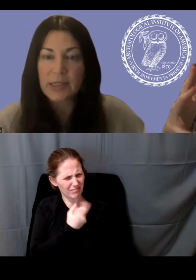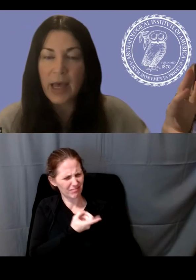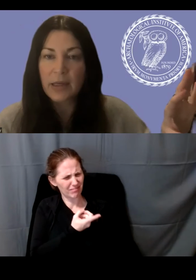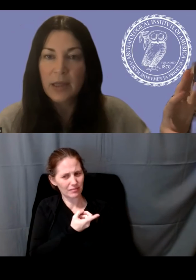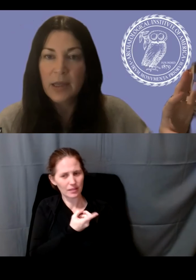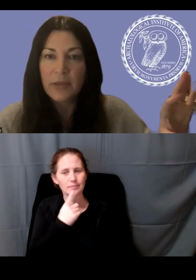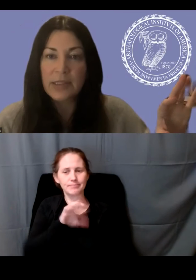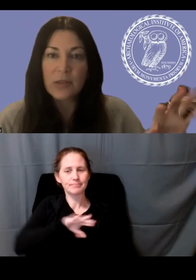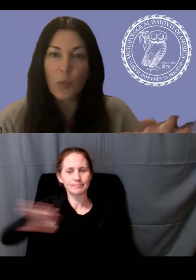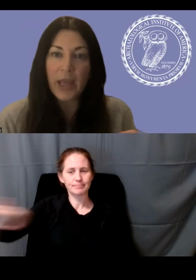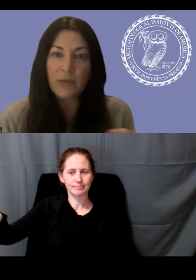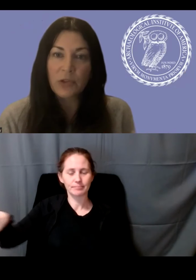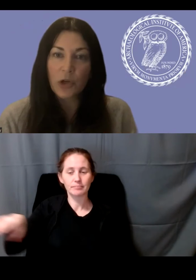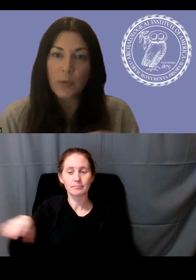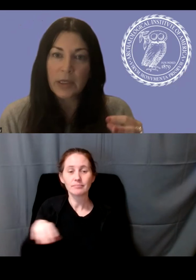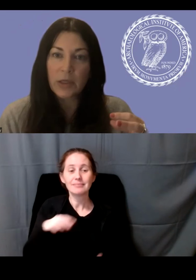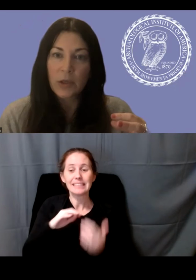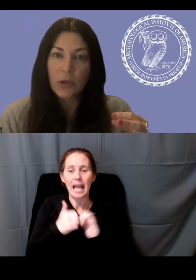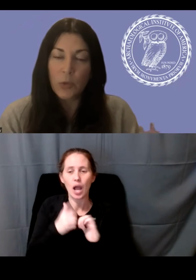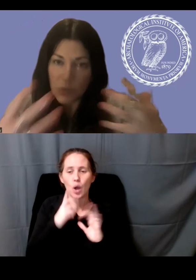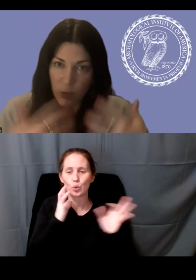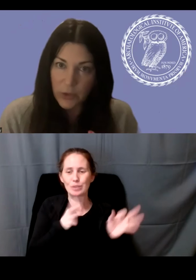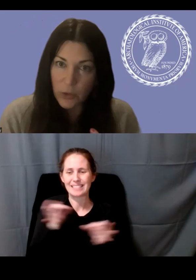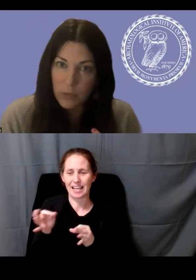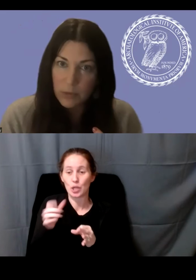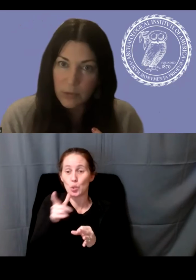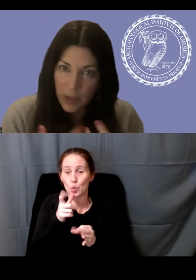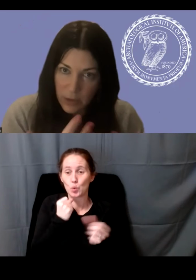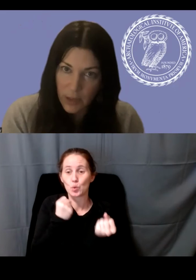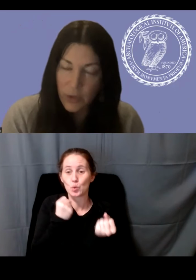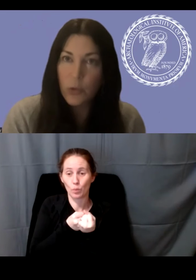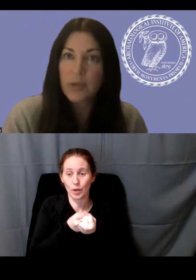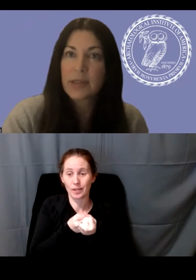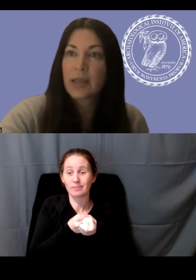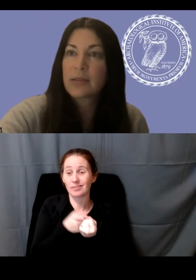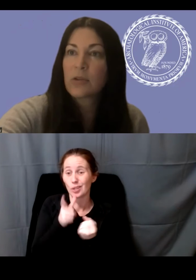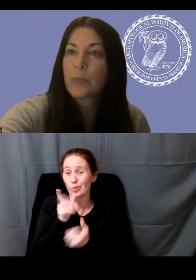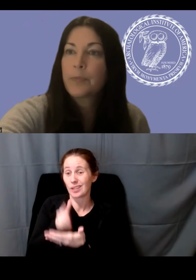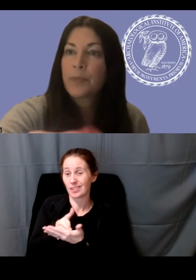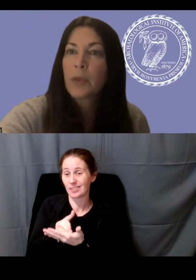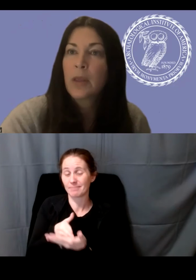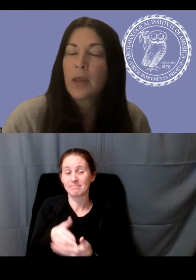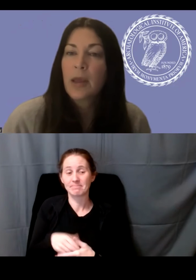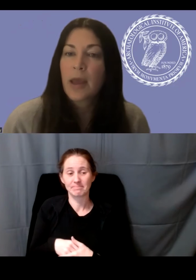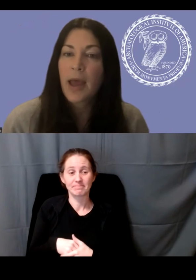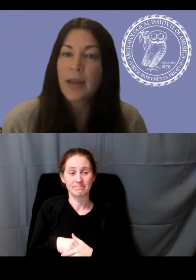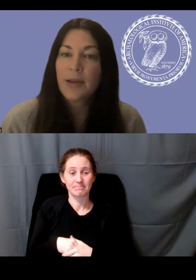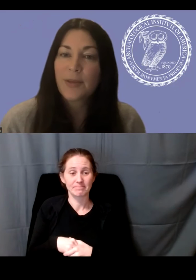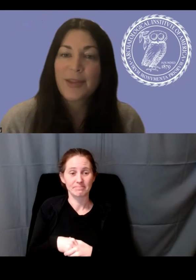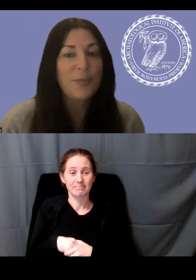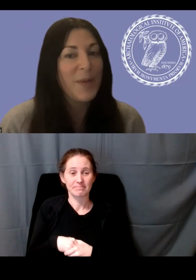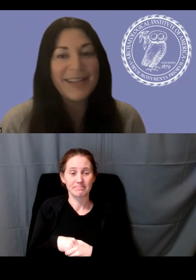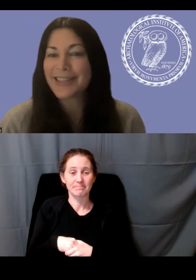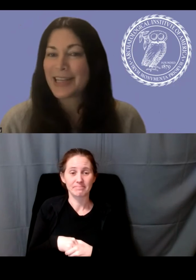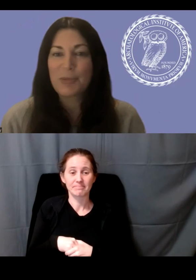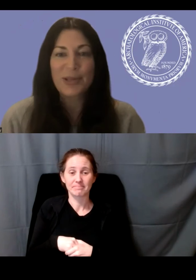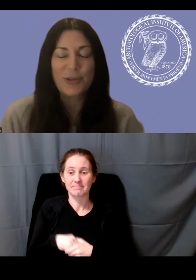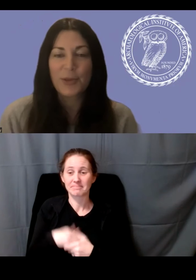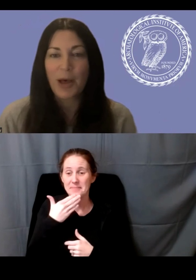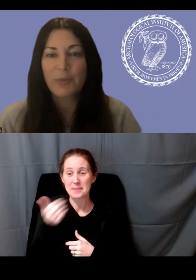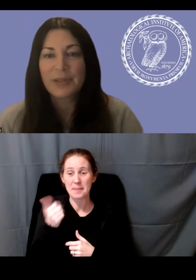moved aside. This is a way of determining who is with you and who is against you. And the